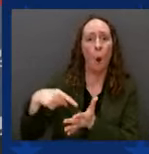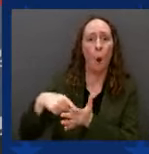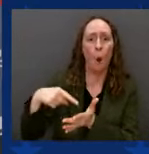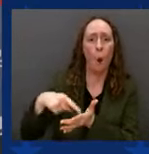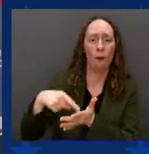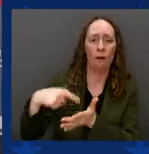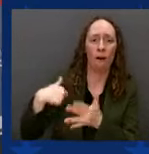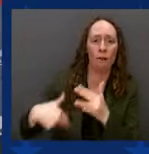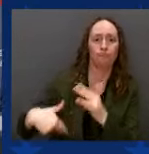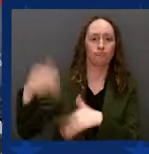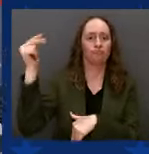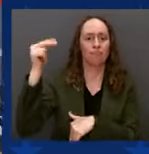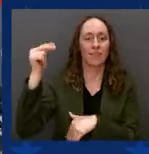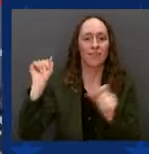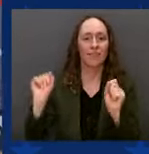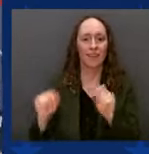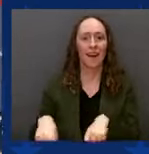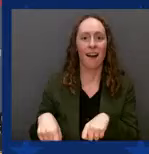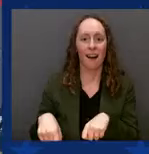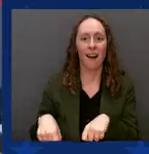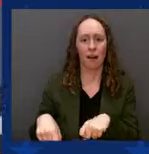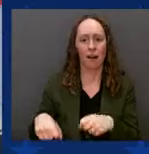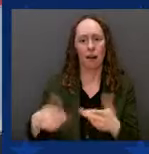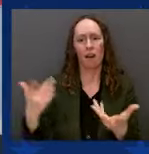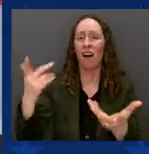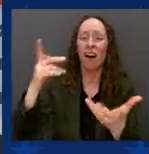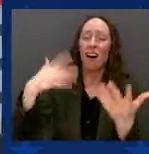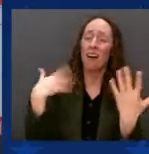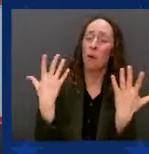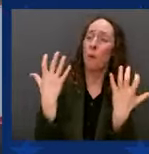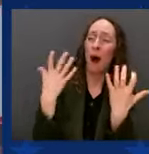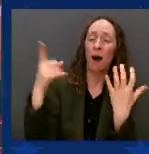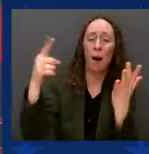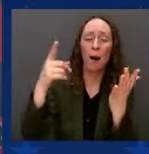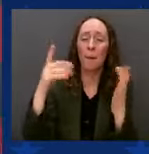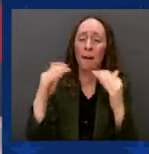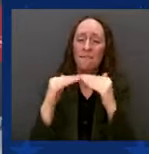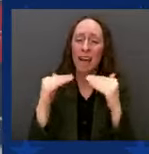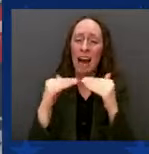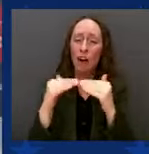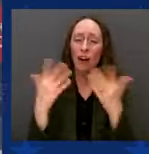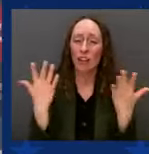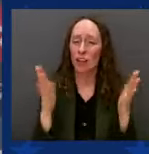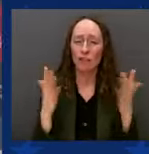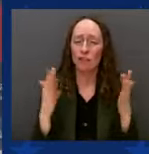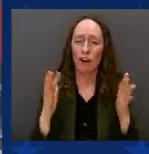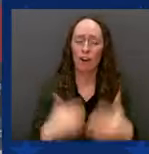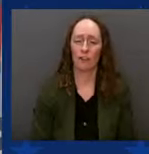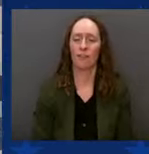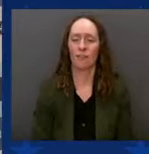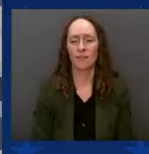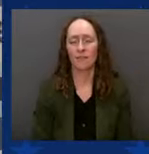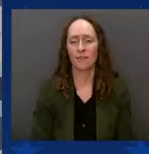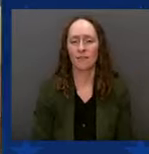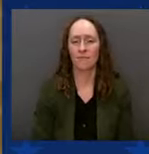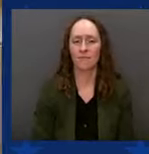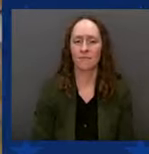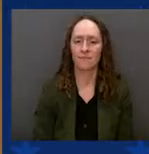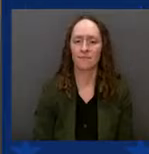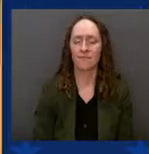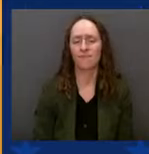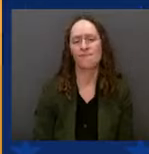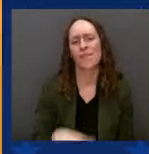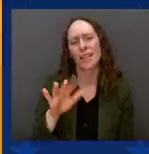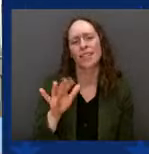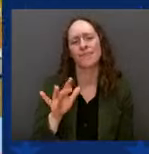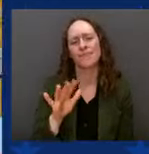fighting for another proposal. When I got elected, there were roughly, don't hold me the exact number because it varies, around 650